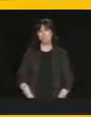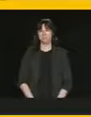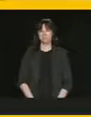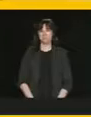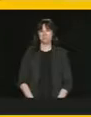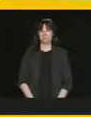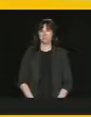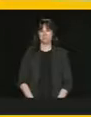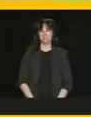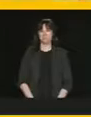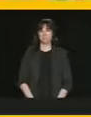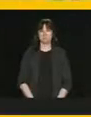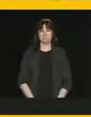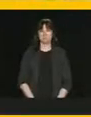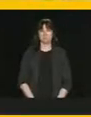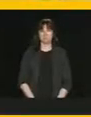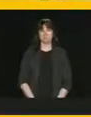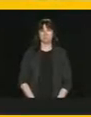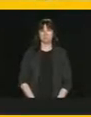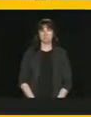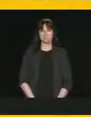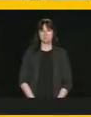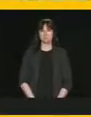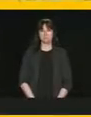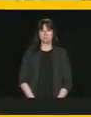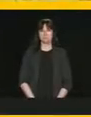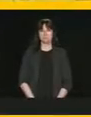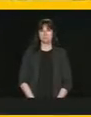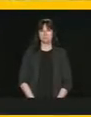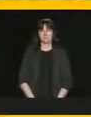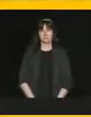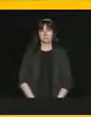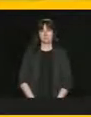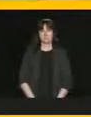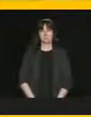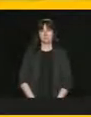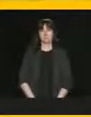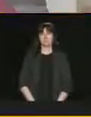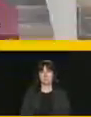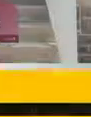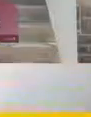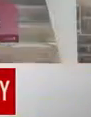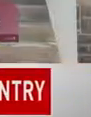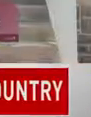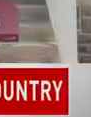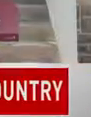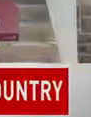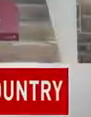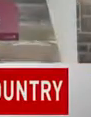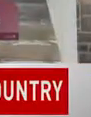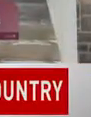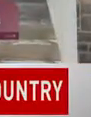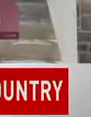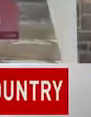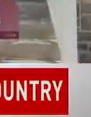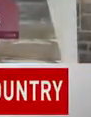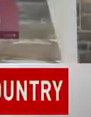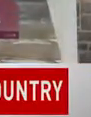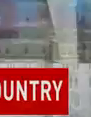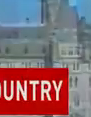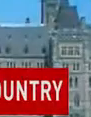And that is the Prime Minister of Canada giving his daily update to Canadians on his government's approach to fight COVID-19 and